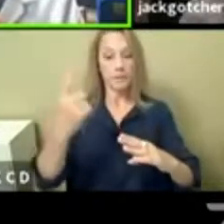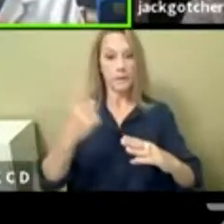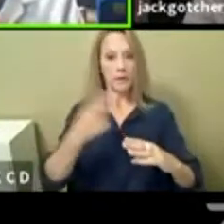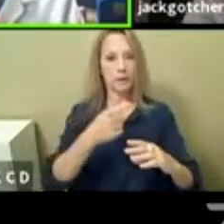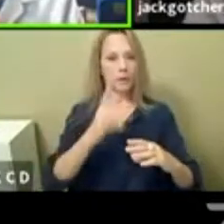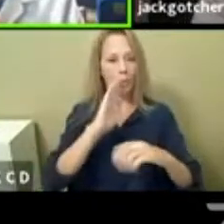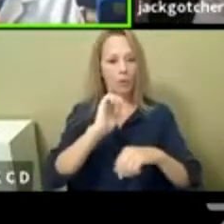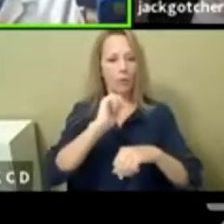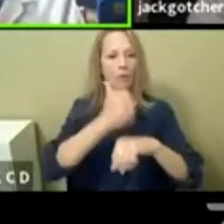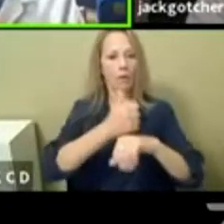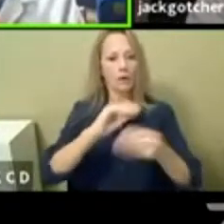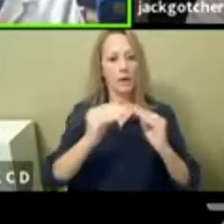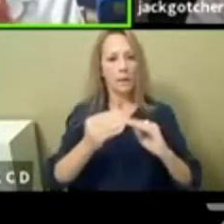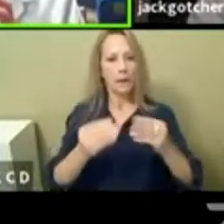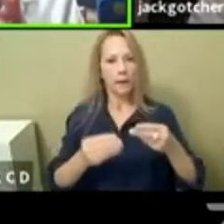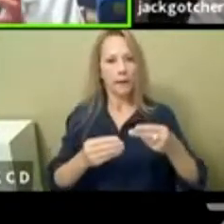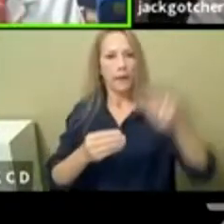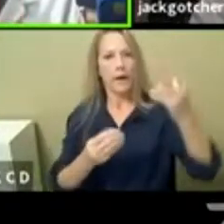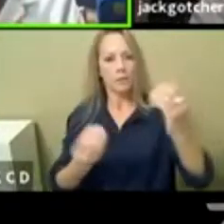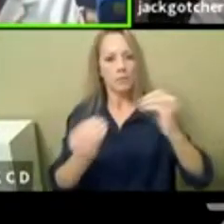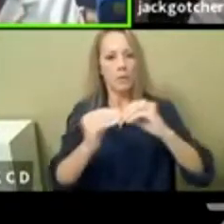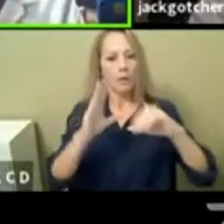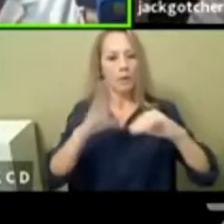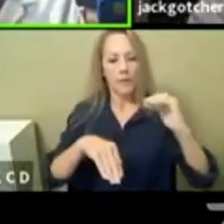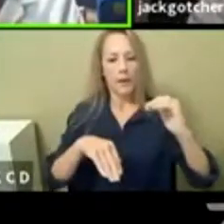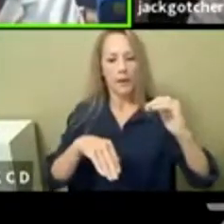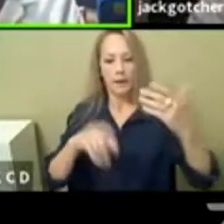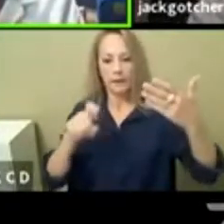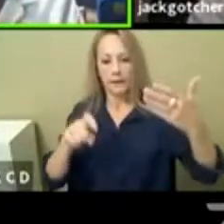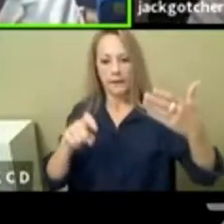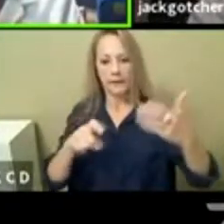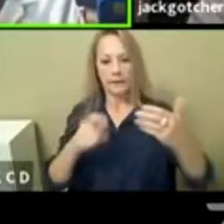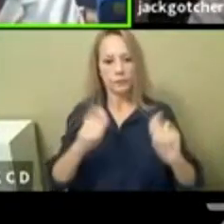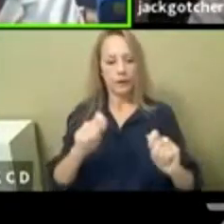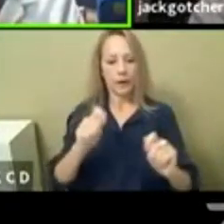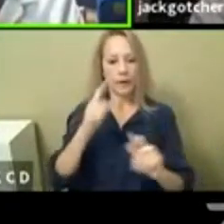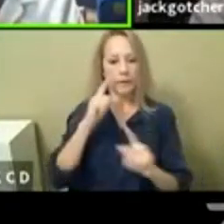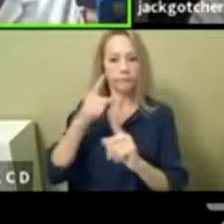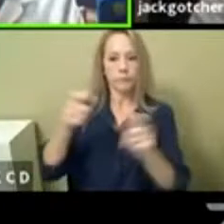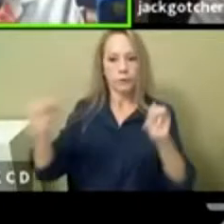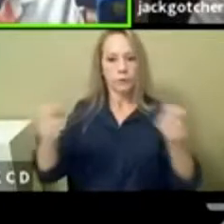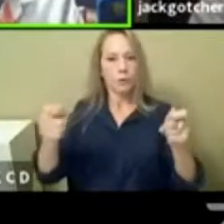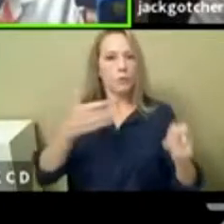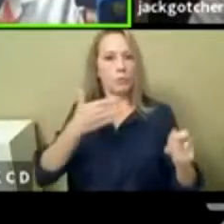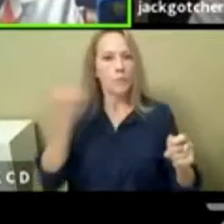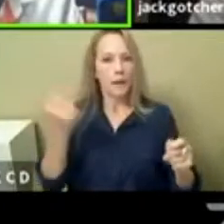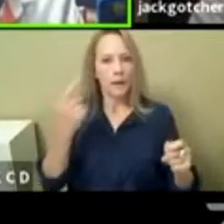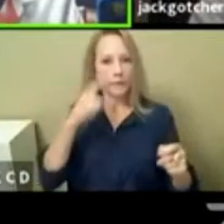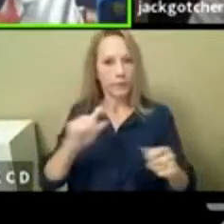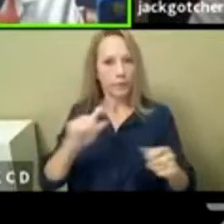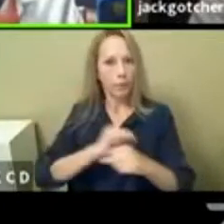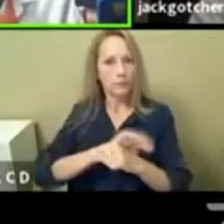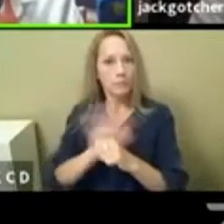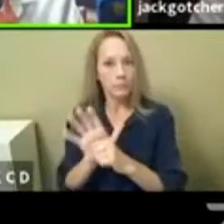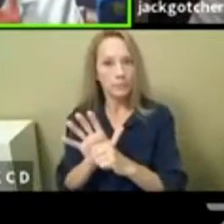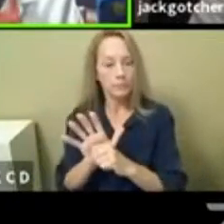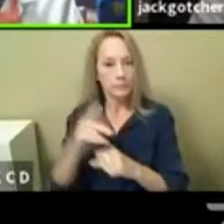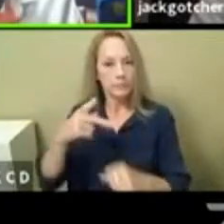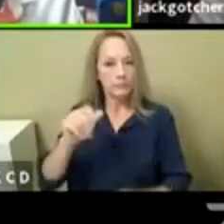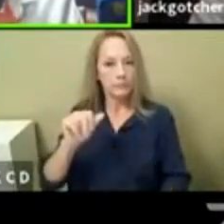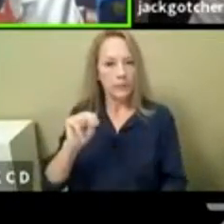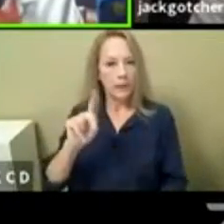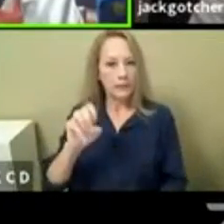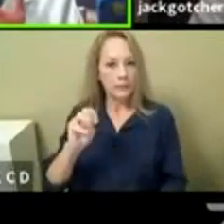higher than if you're escalating just to try to achieve better pandemic control. And so I know this is